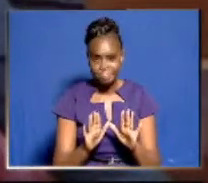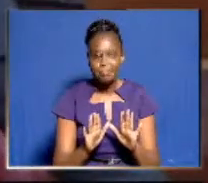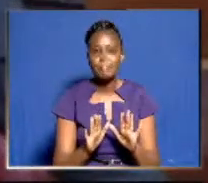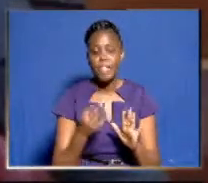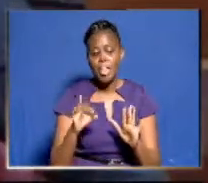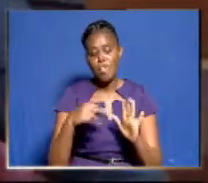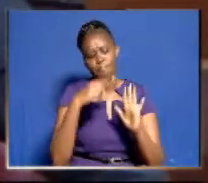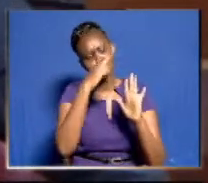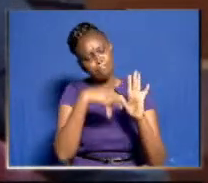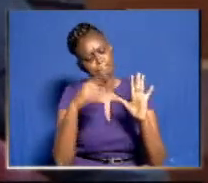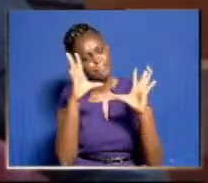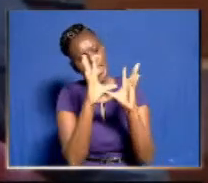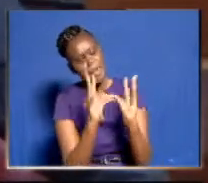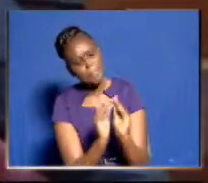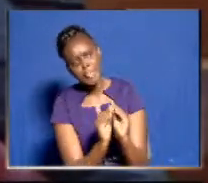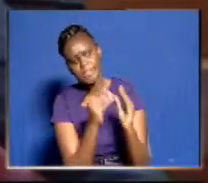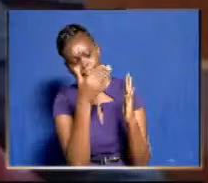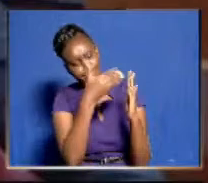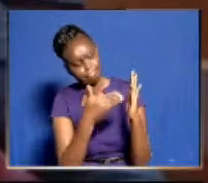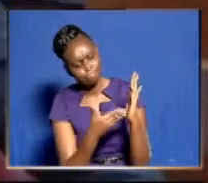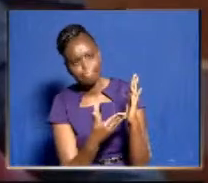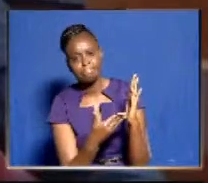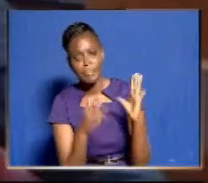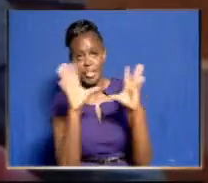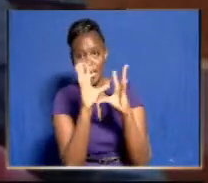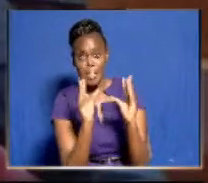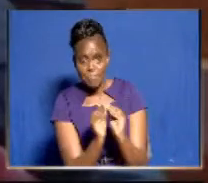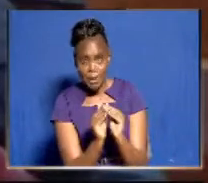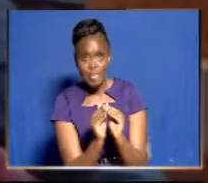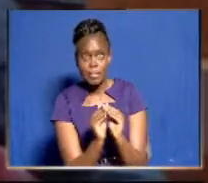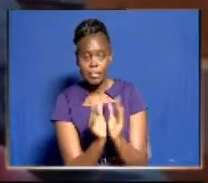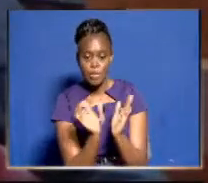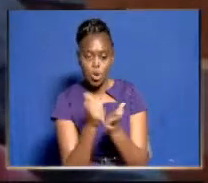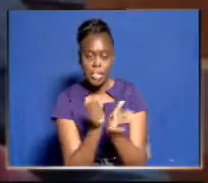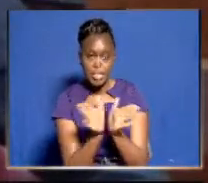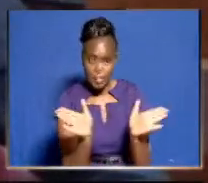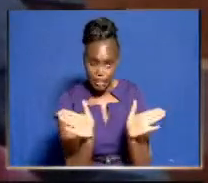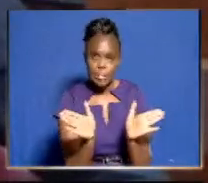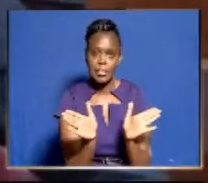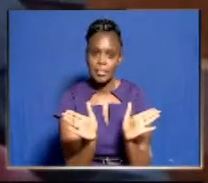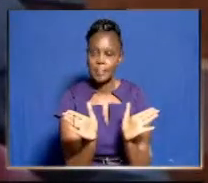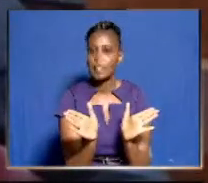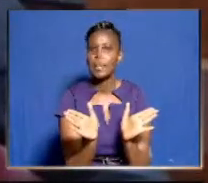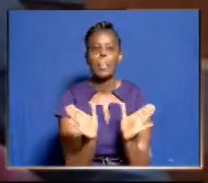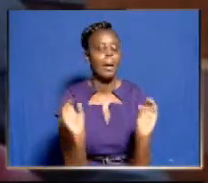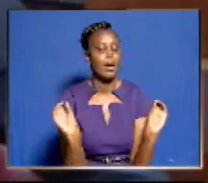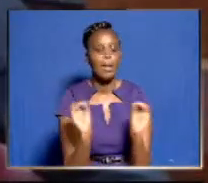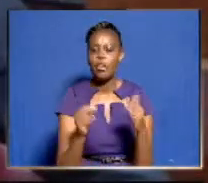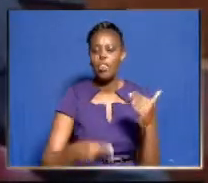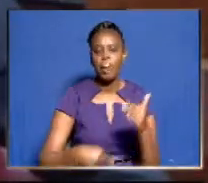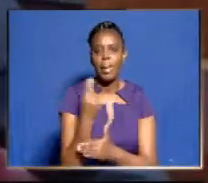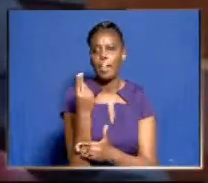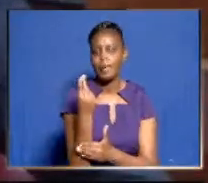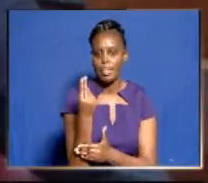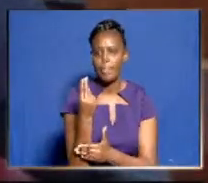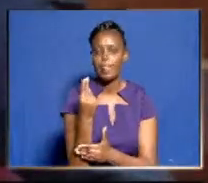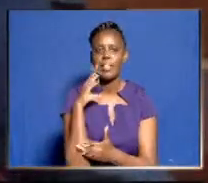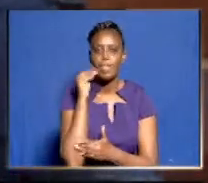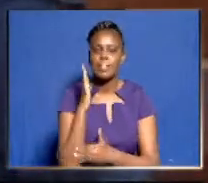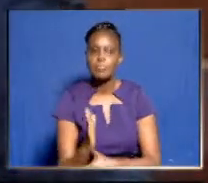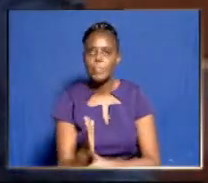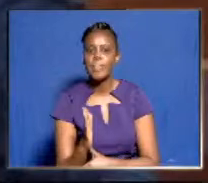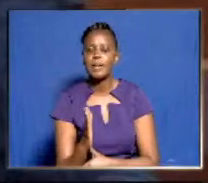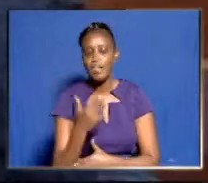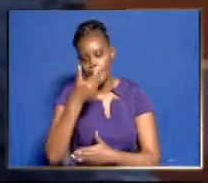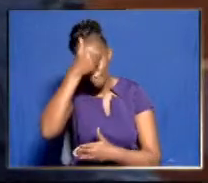you look at the budget of the Auditor General, Honorable Speaker, the budget of the Auditor General is actually not high. And Honorable Speaker, what we